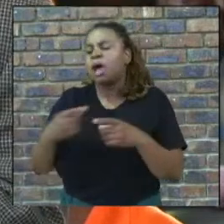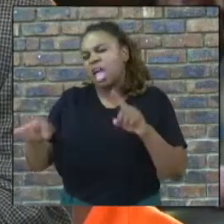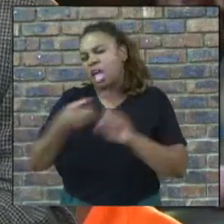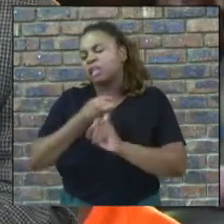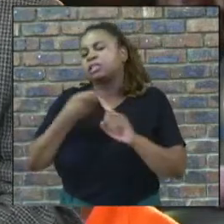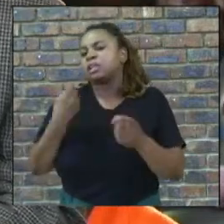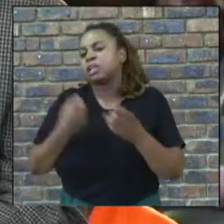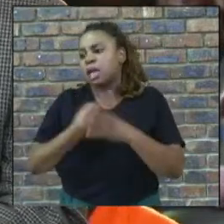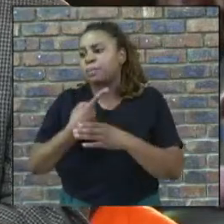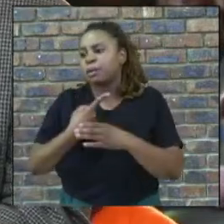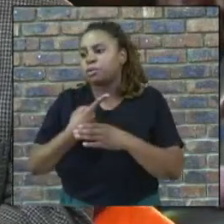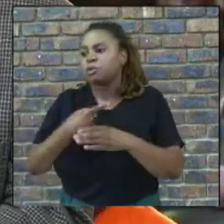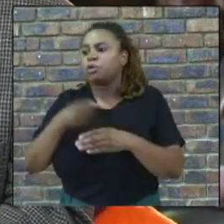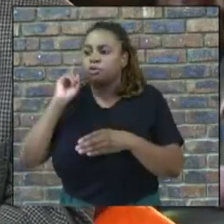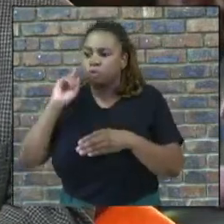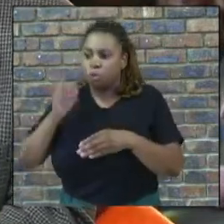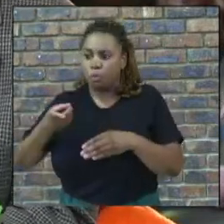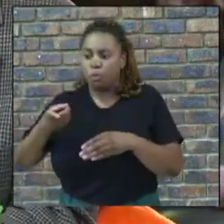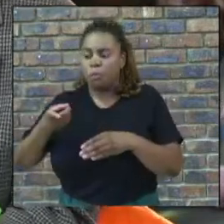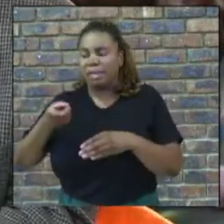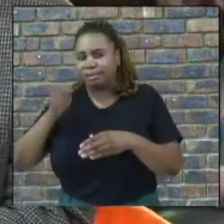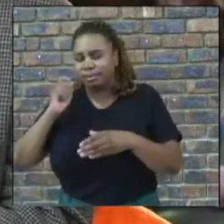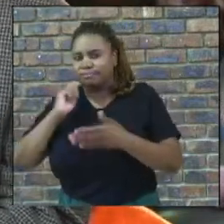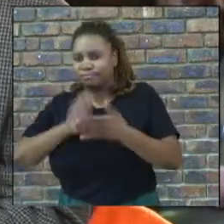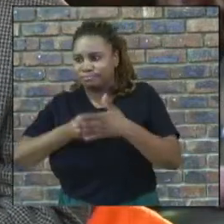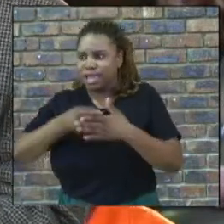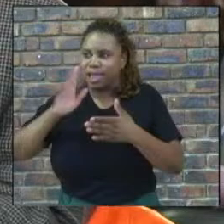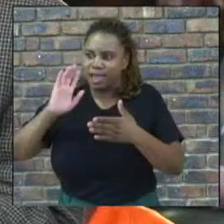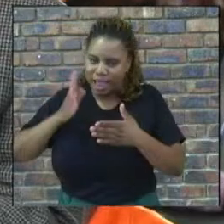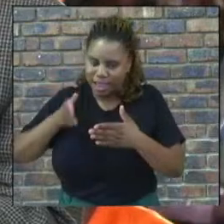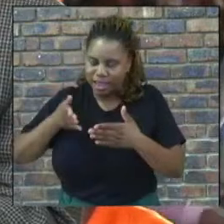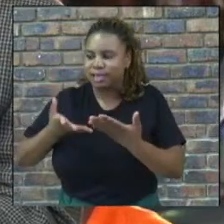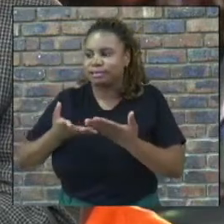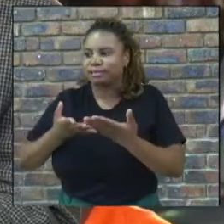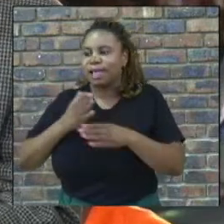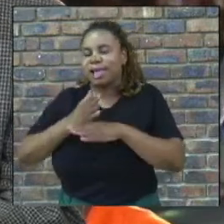lo reporta kapa ke lo ke isa sello sa ka ba nthuse.